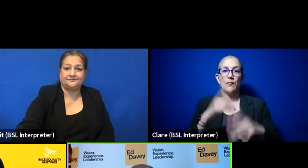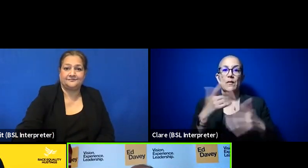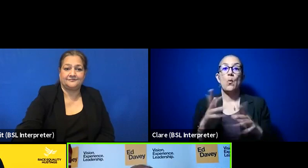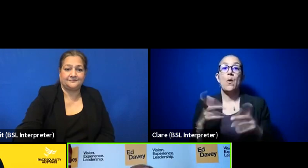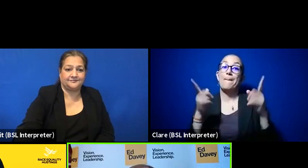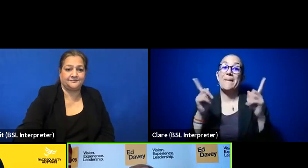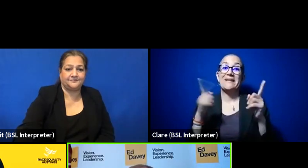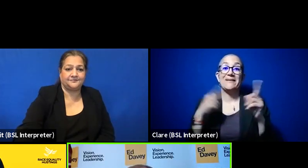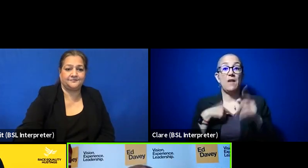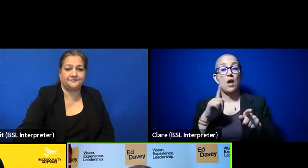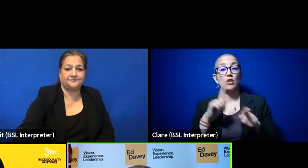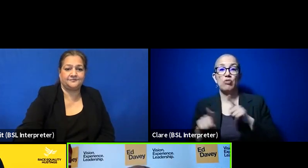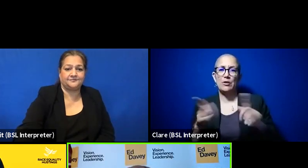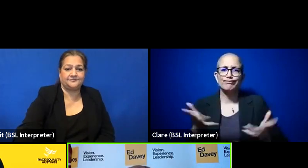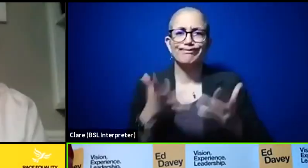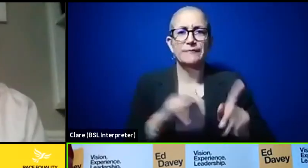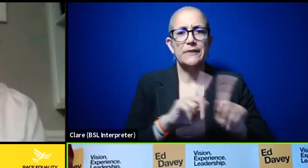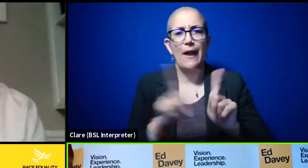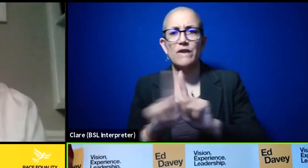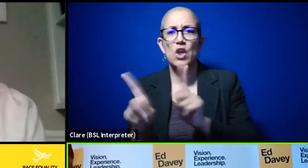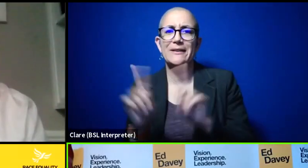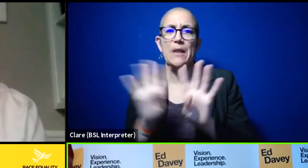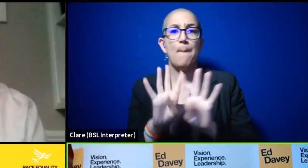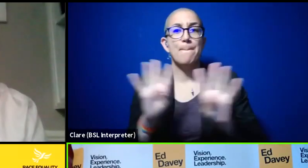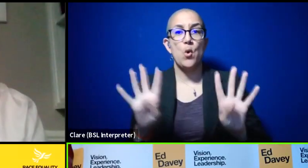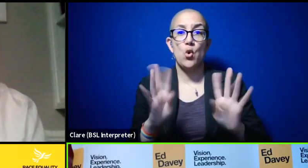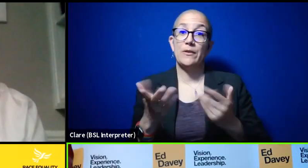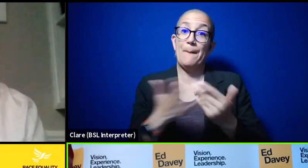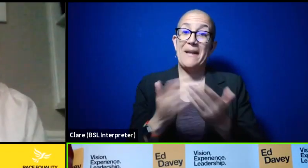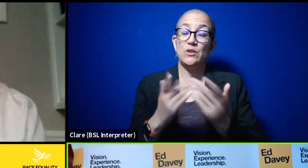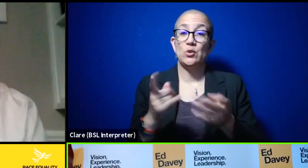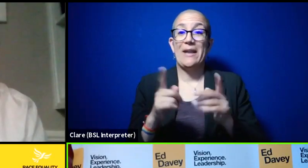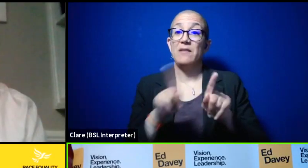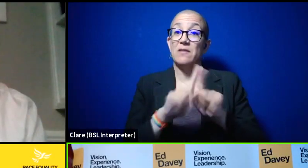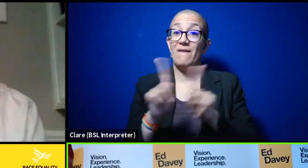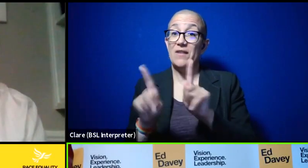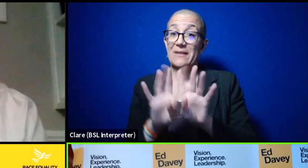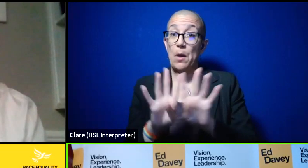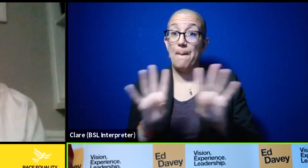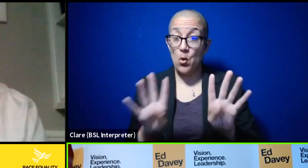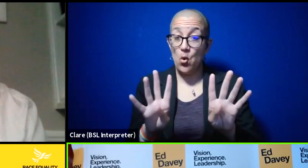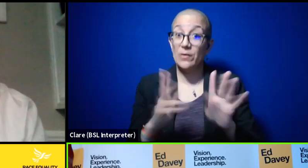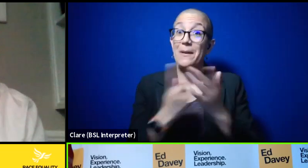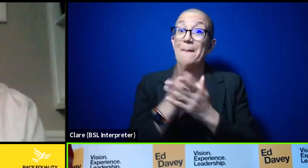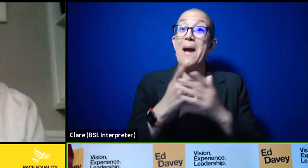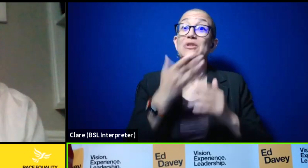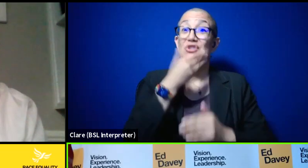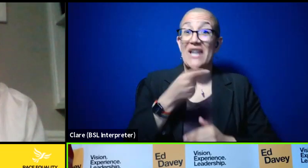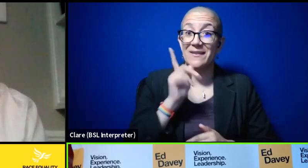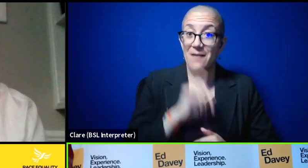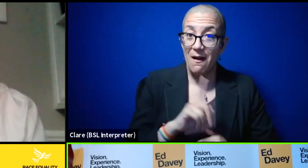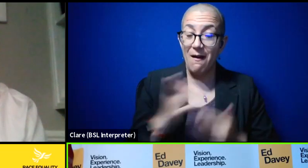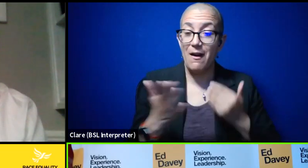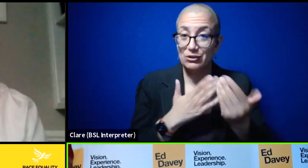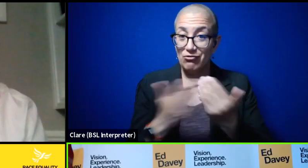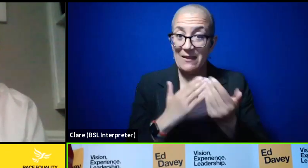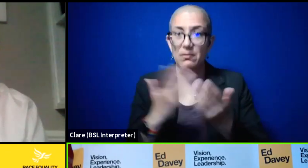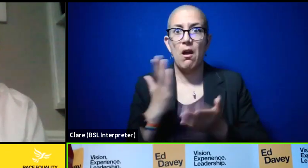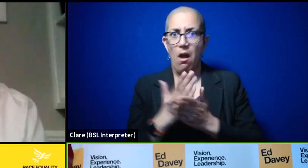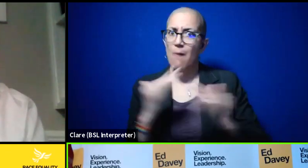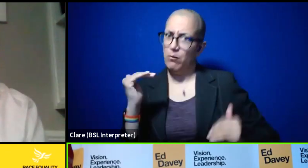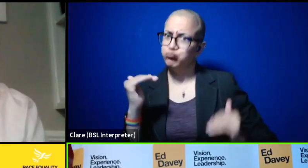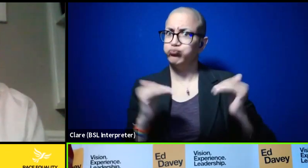boards. And we managed to get diversity on boards on gender addressed, and it's made, frankly, bigger progress than I